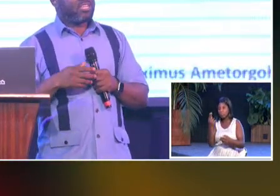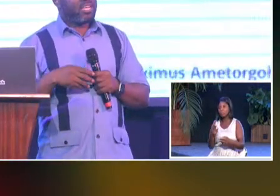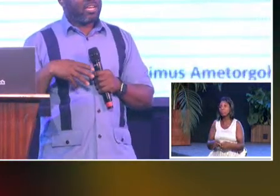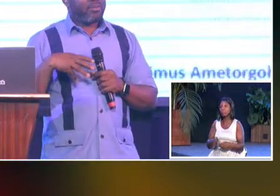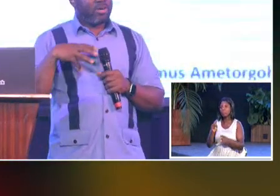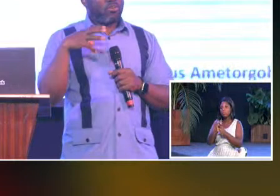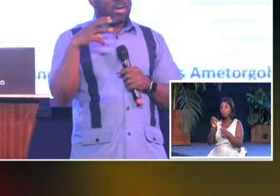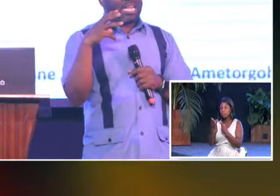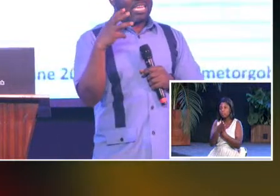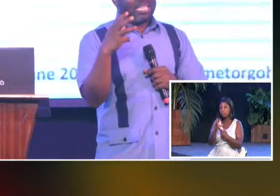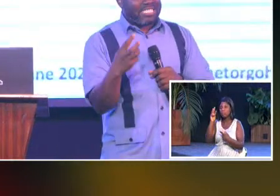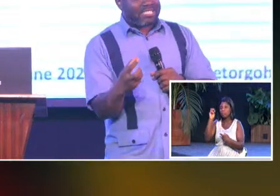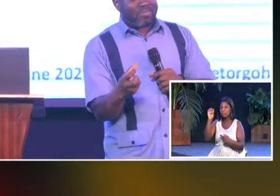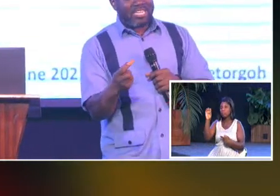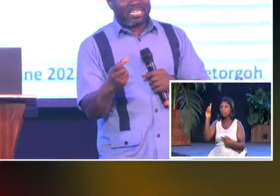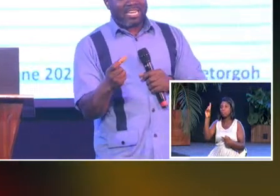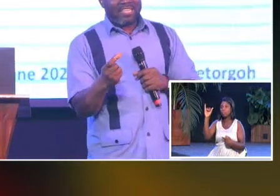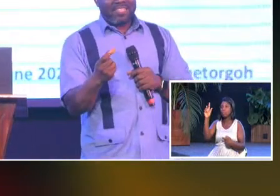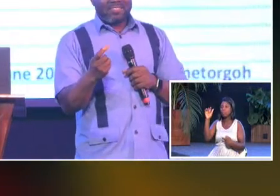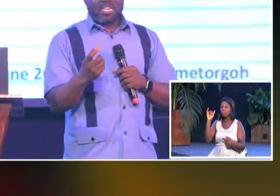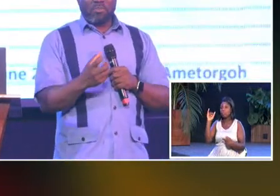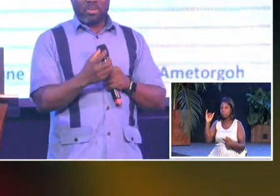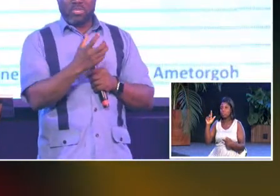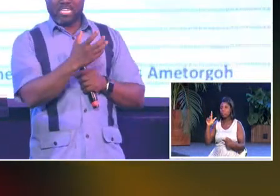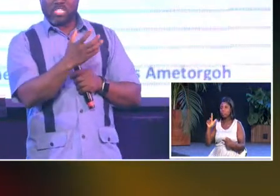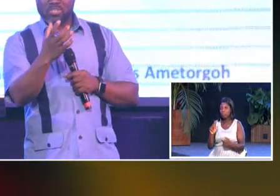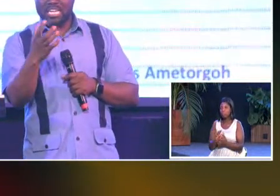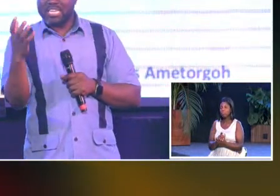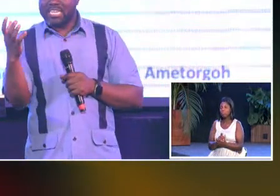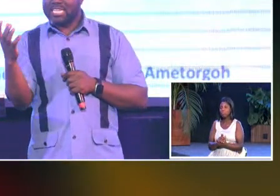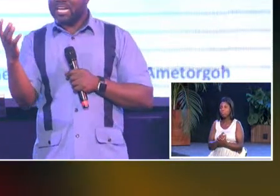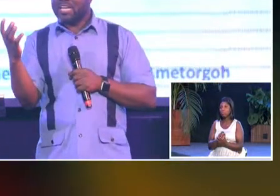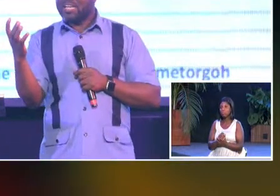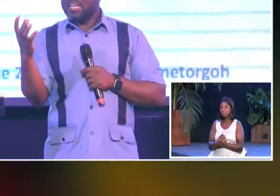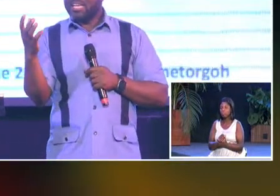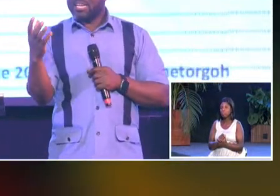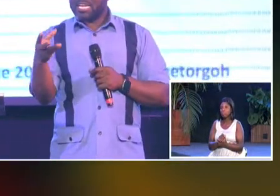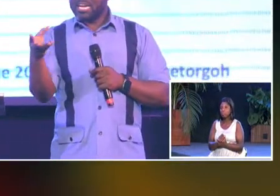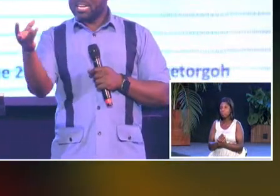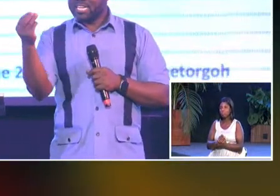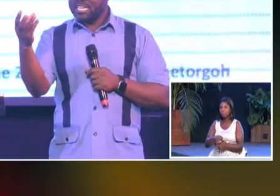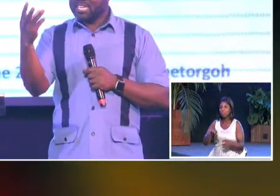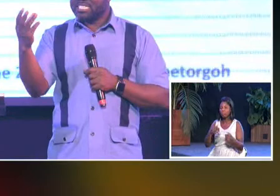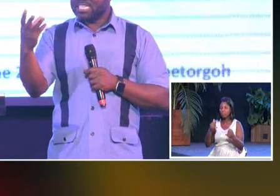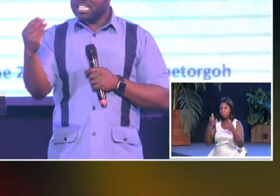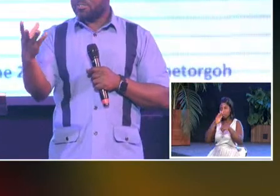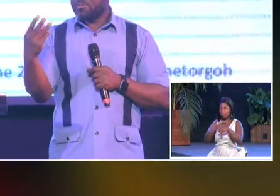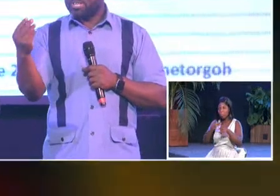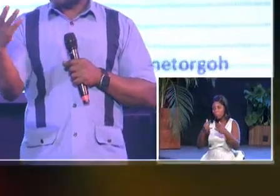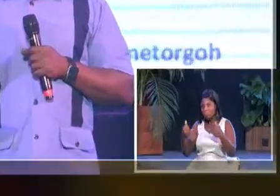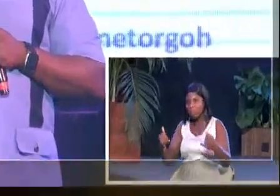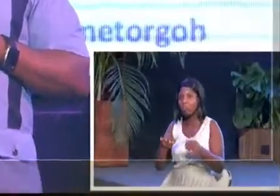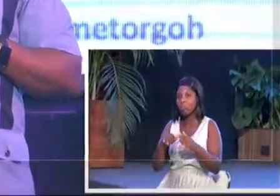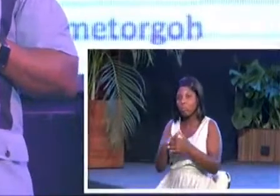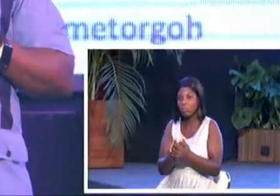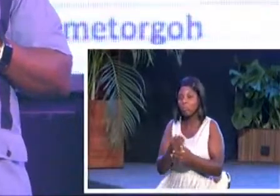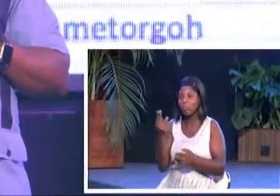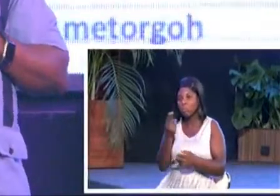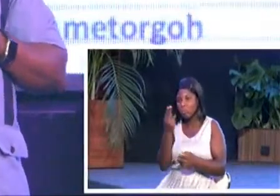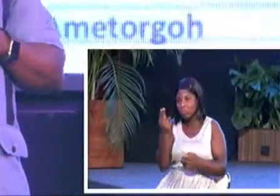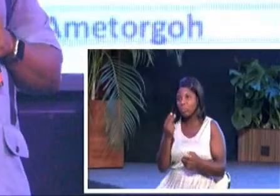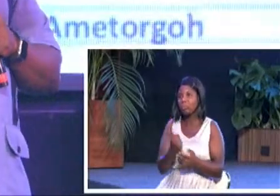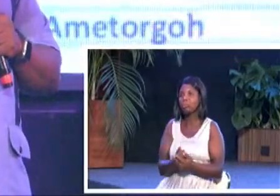want what they call analytics manager, somebody who just looks at the data and can glean insights from it to say,